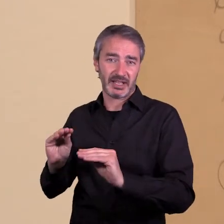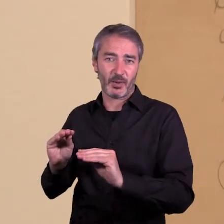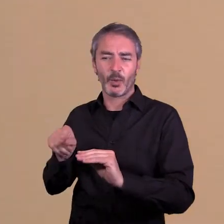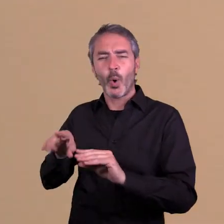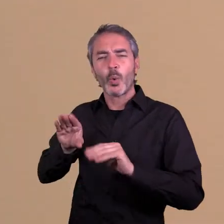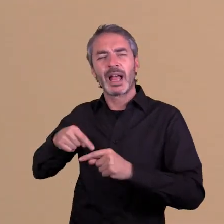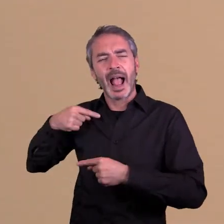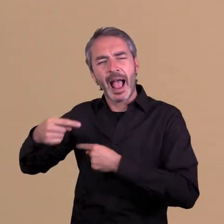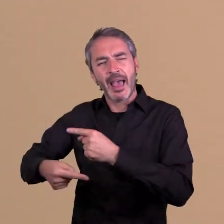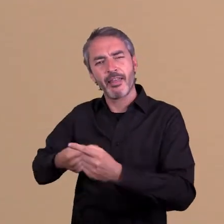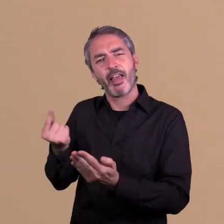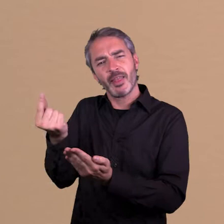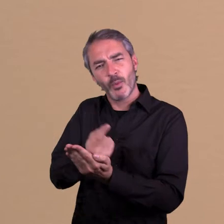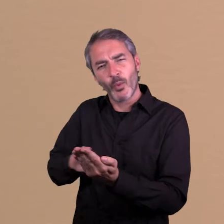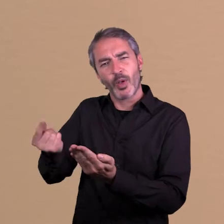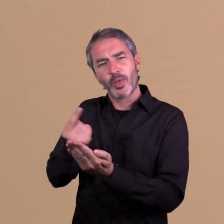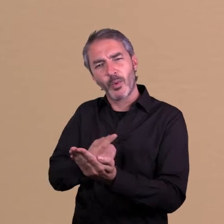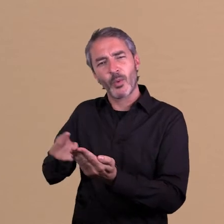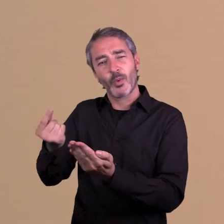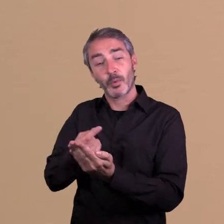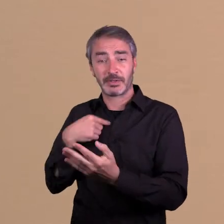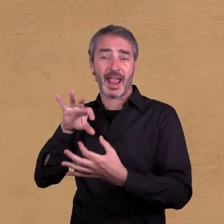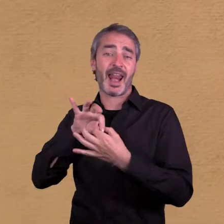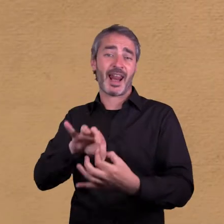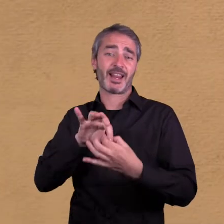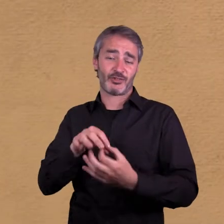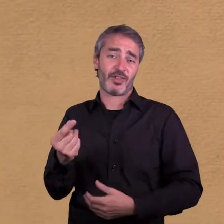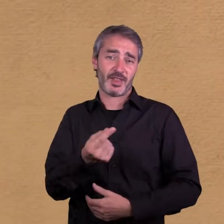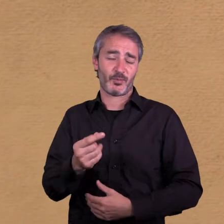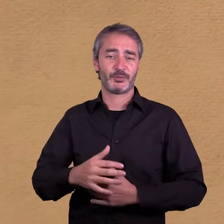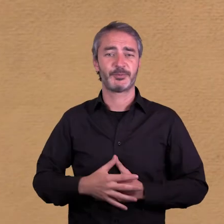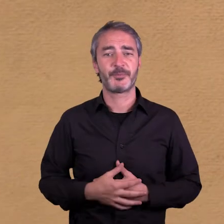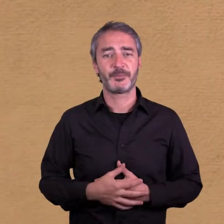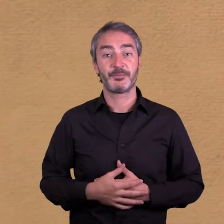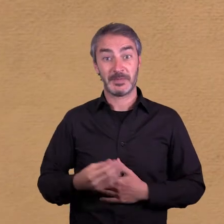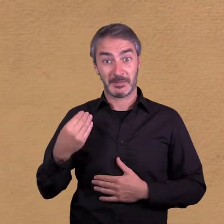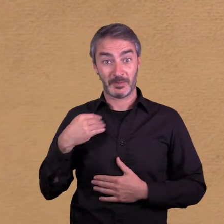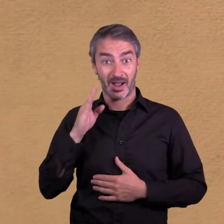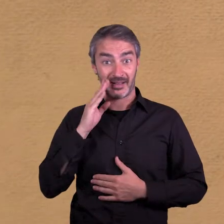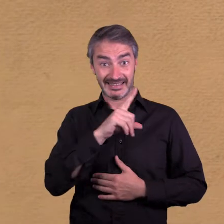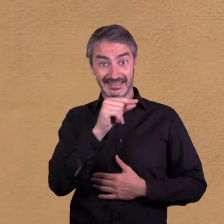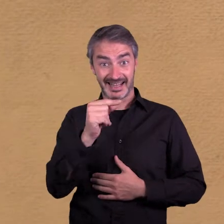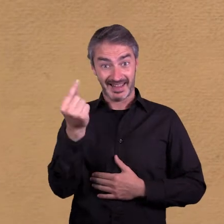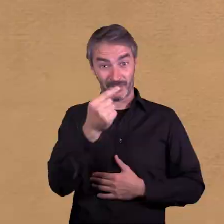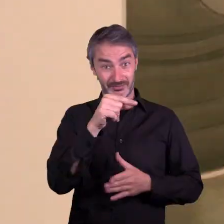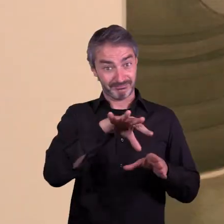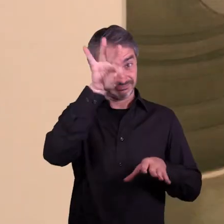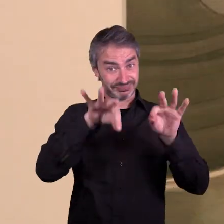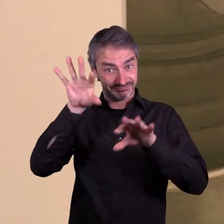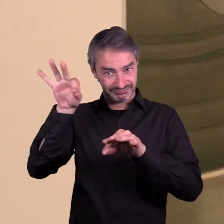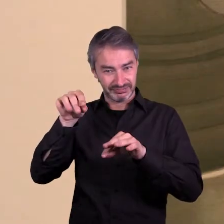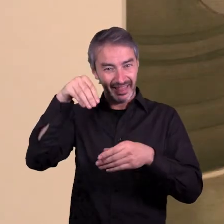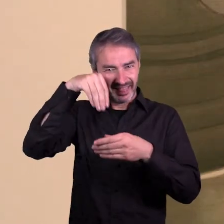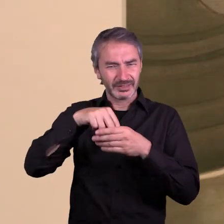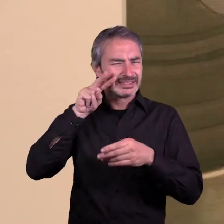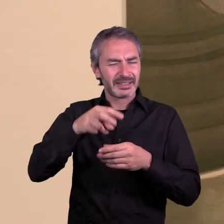the daily use of drawing and the relationship she had with the medium. So we'll see among these 100 drawings